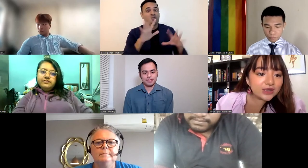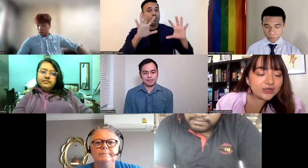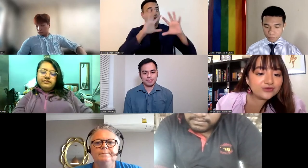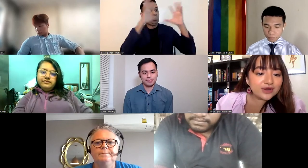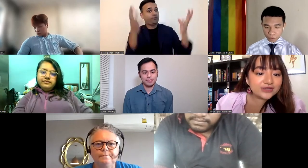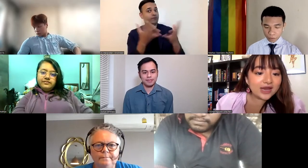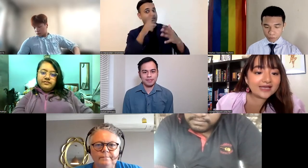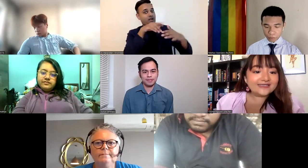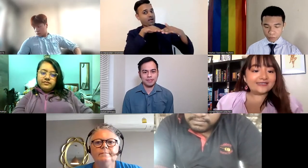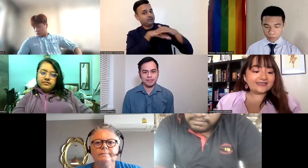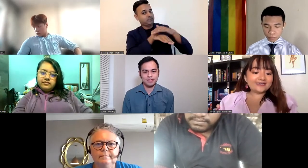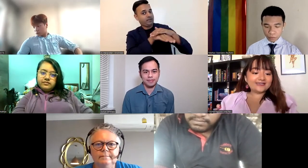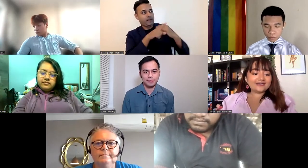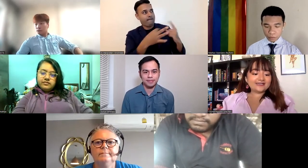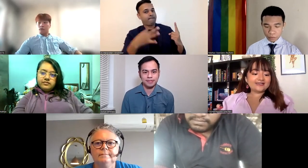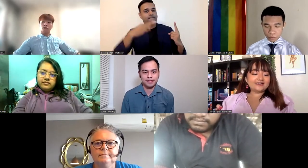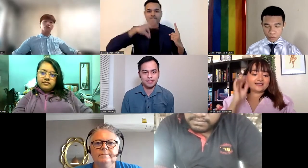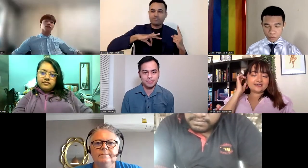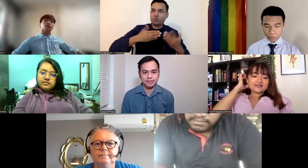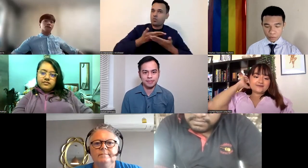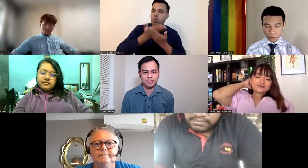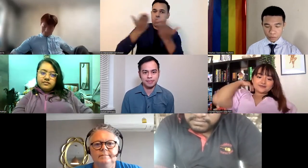think you've raised your hand.